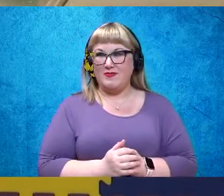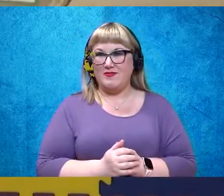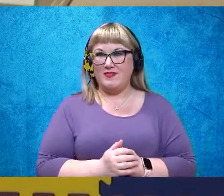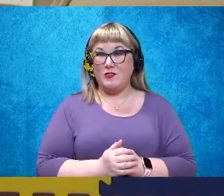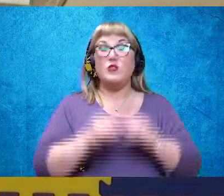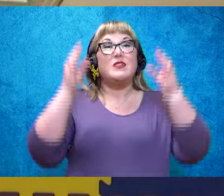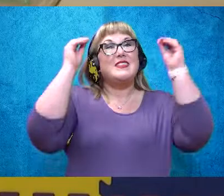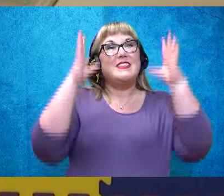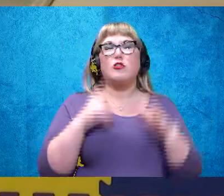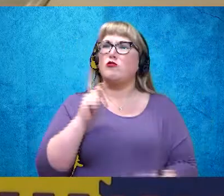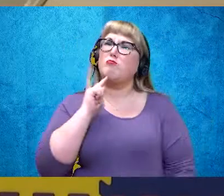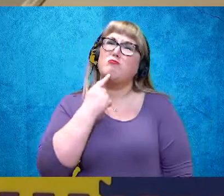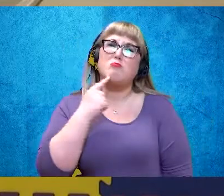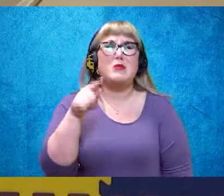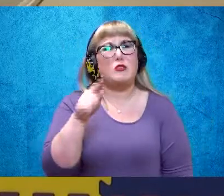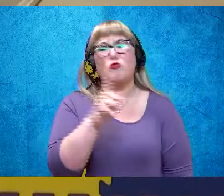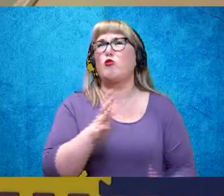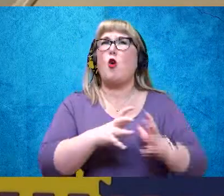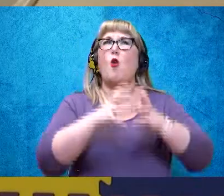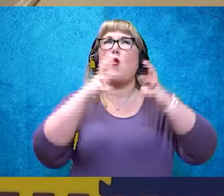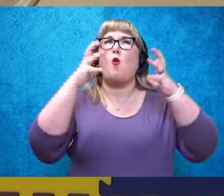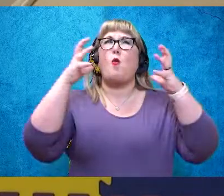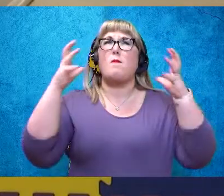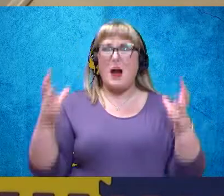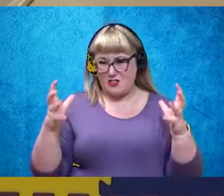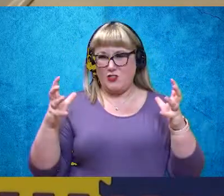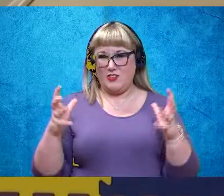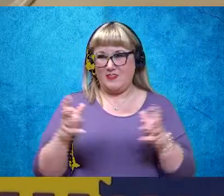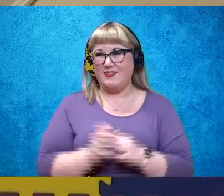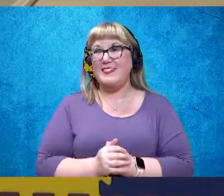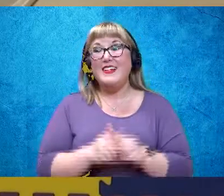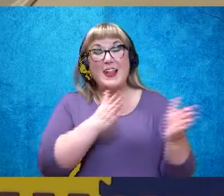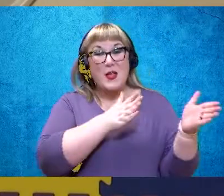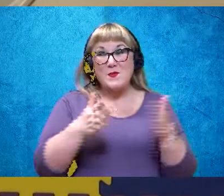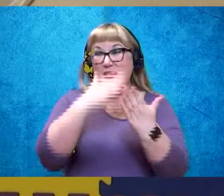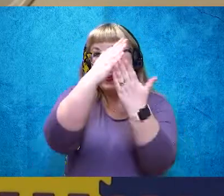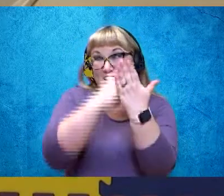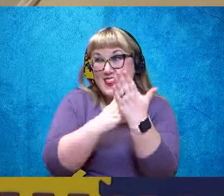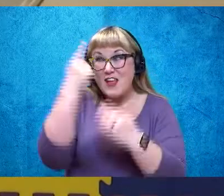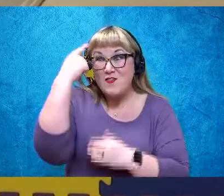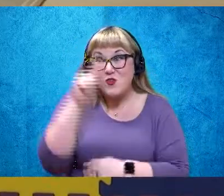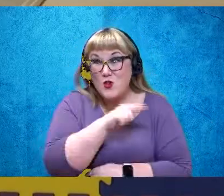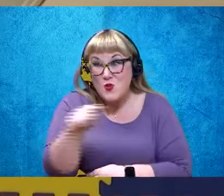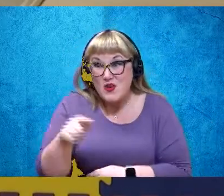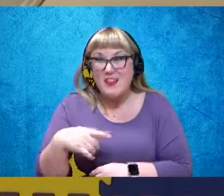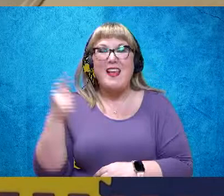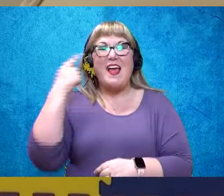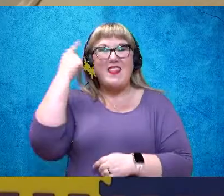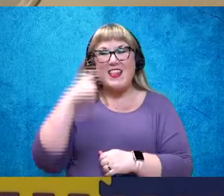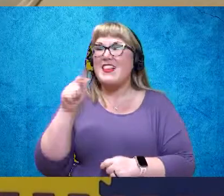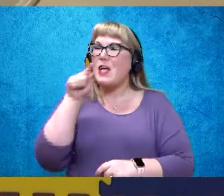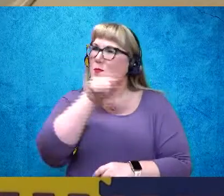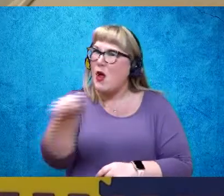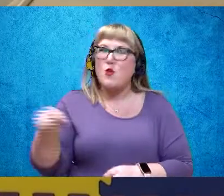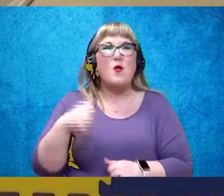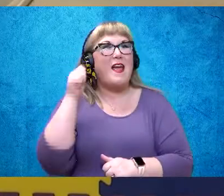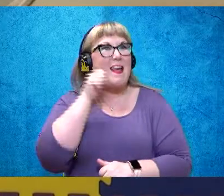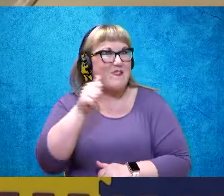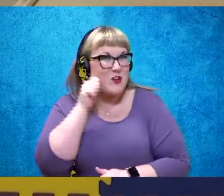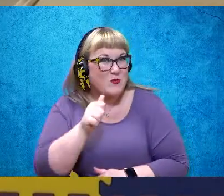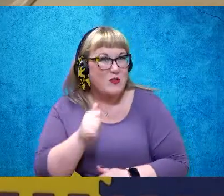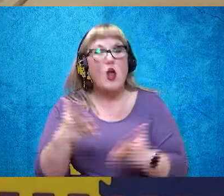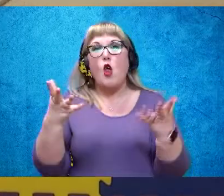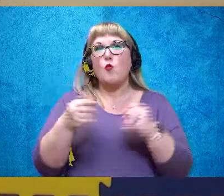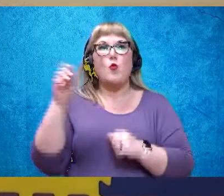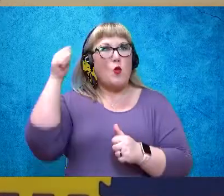Our teachers miss you so much. They are planning lessons for you, and they think about you every day. And we also want to